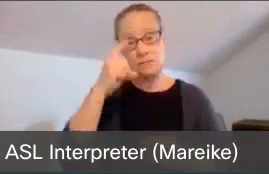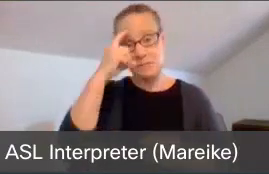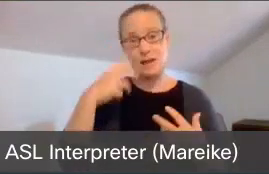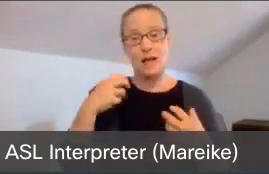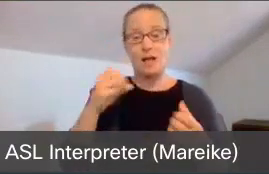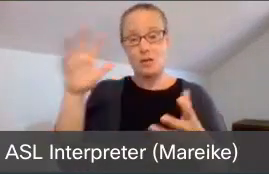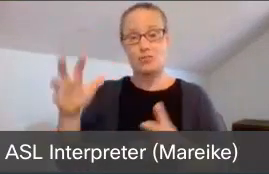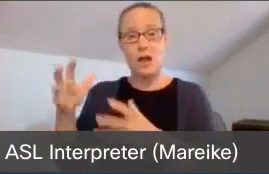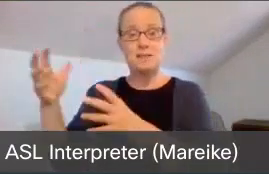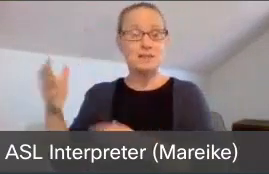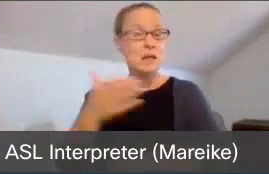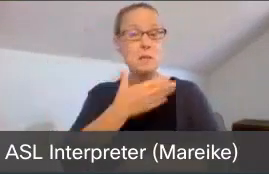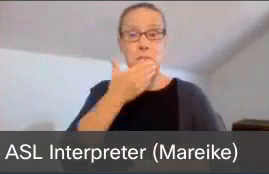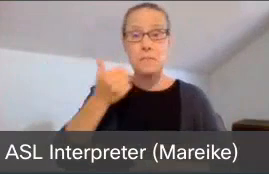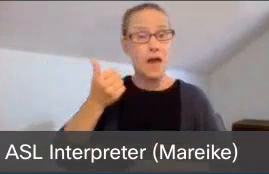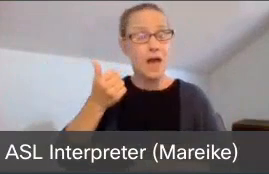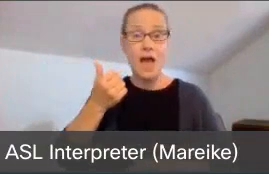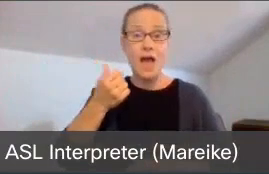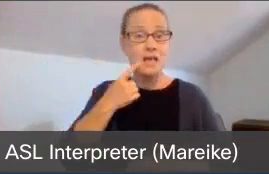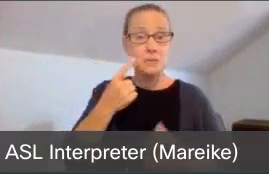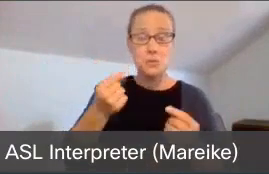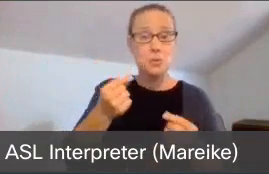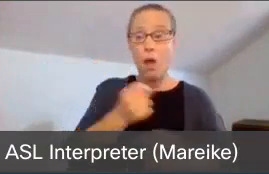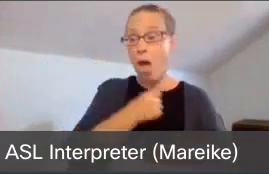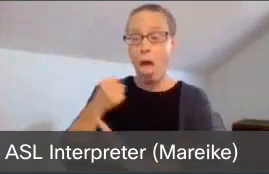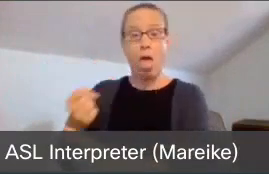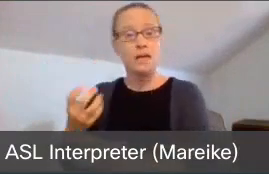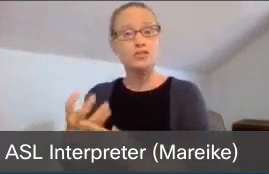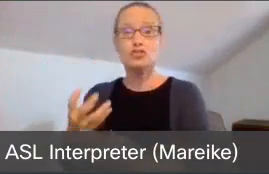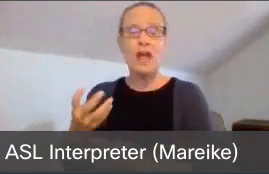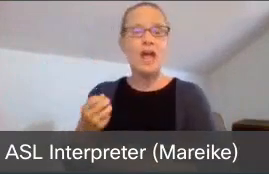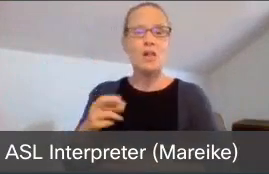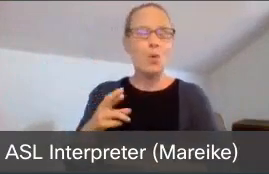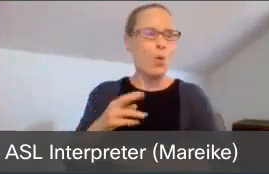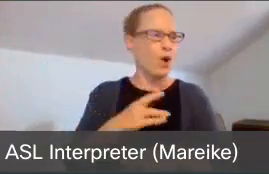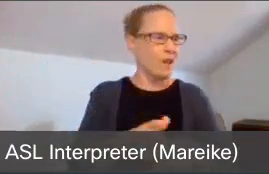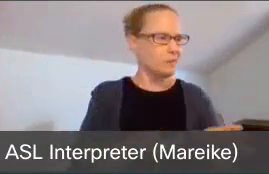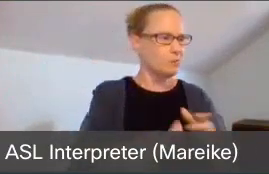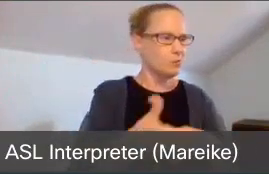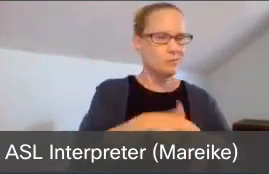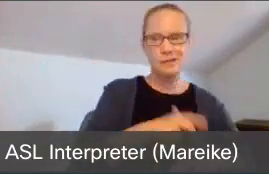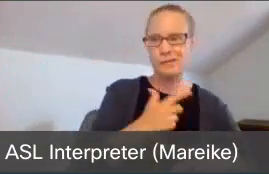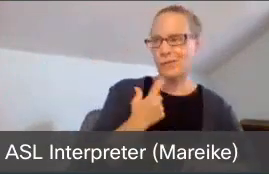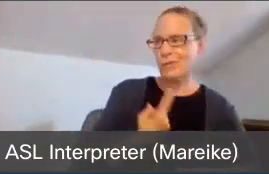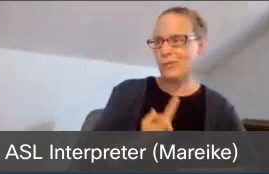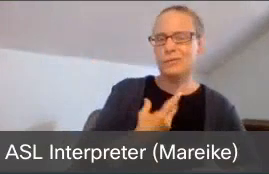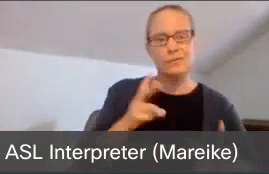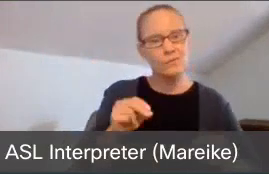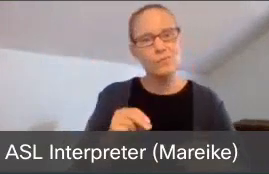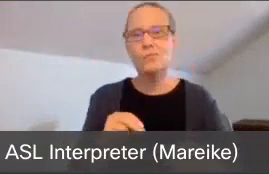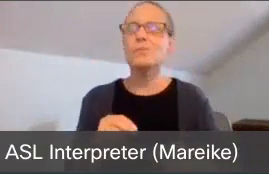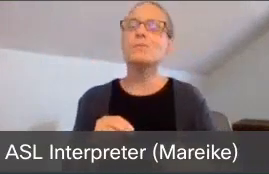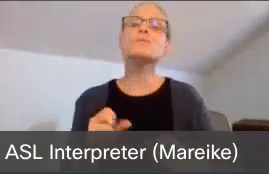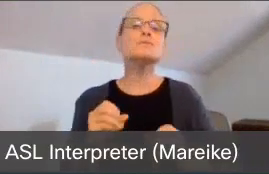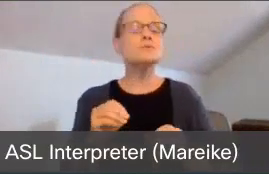response is not to go to jail. And we know that the best response is not to sit in an emergency room. So at that point in time, all those groups came together and